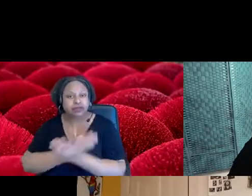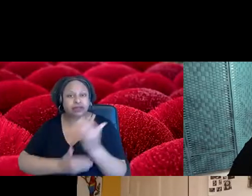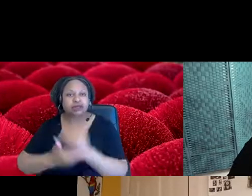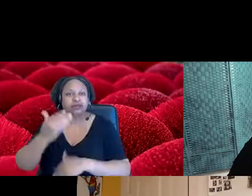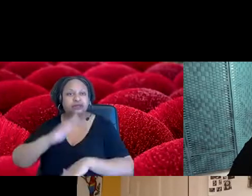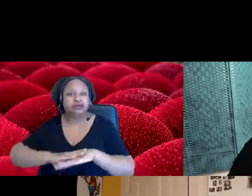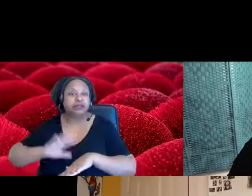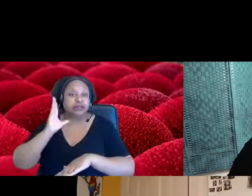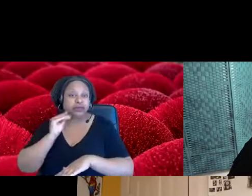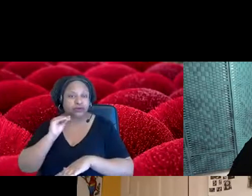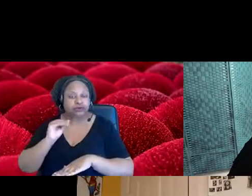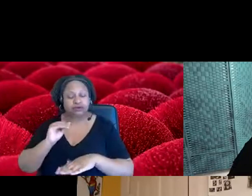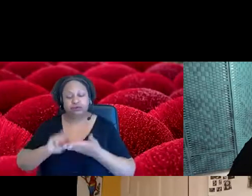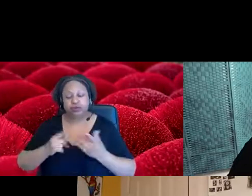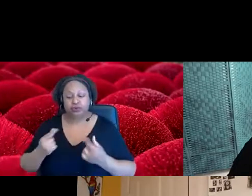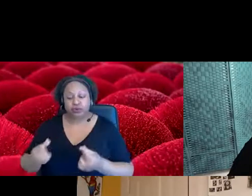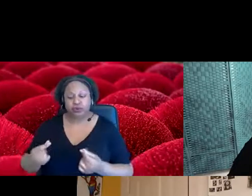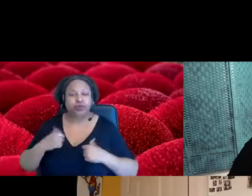be nurtured and felt in the community.